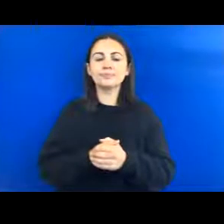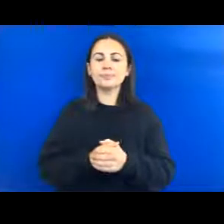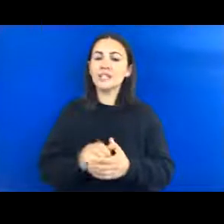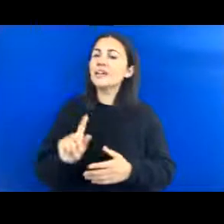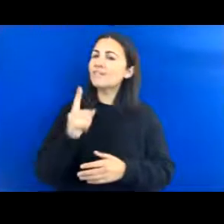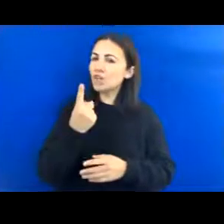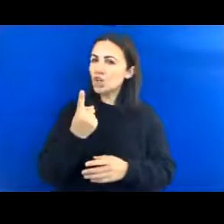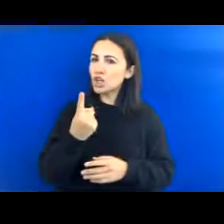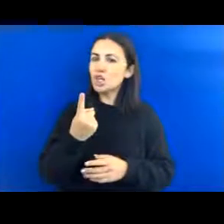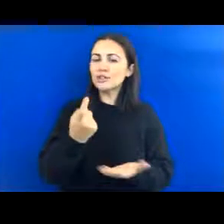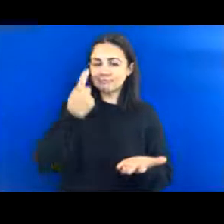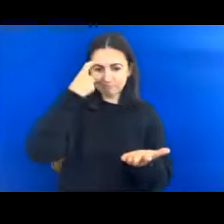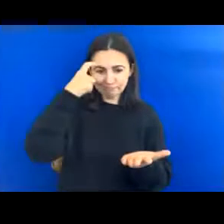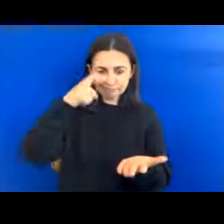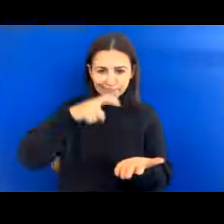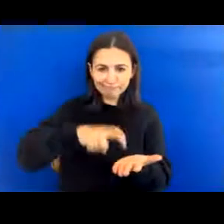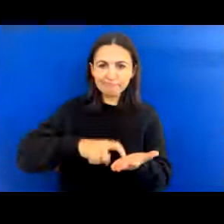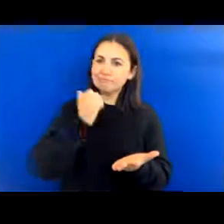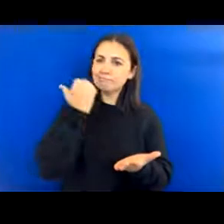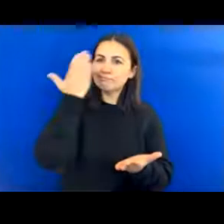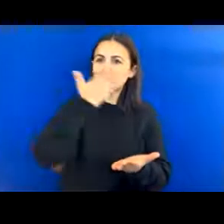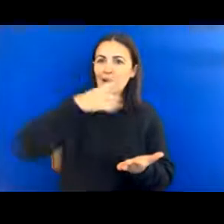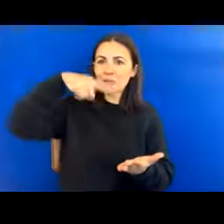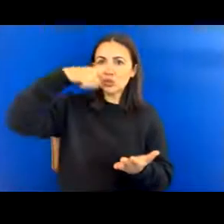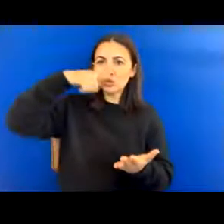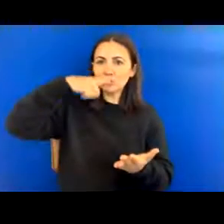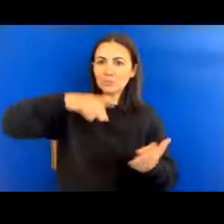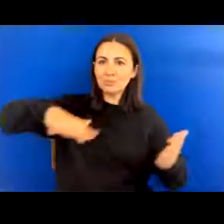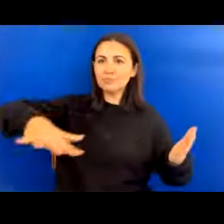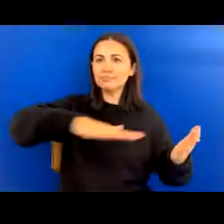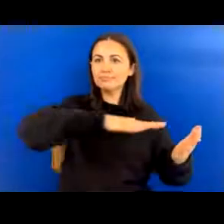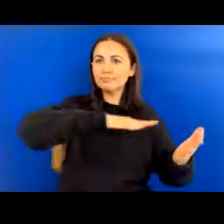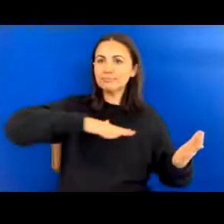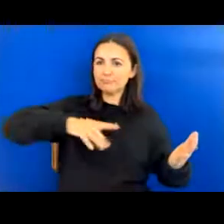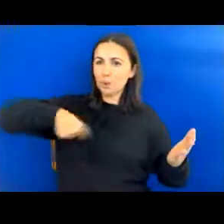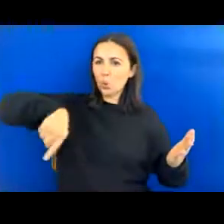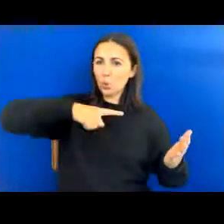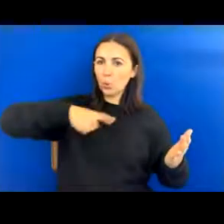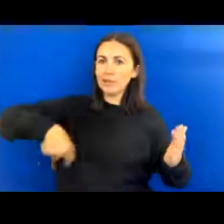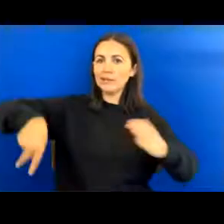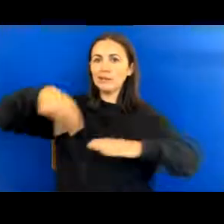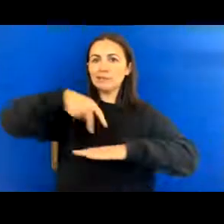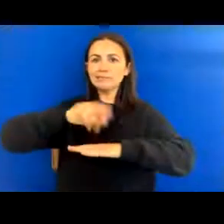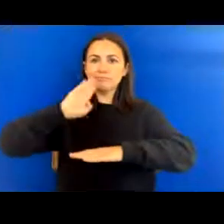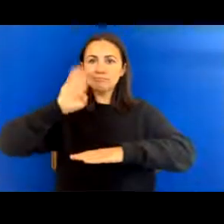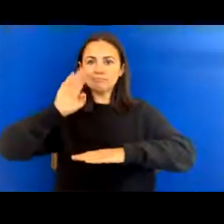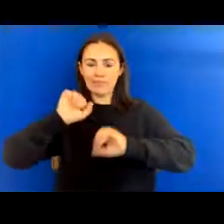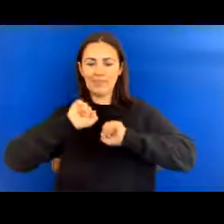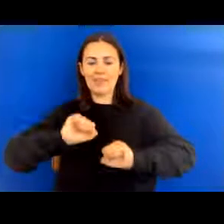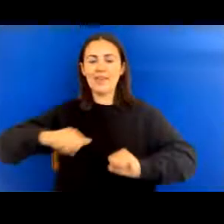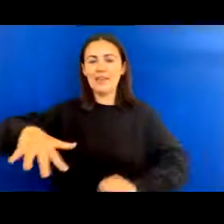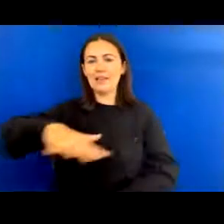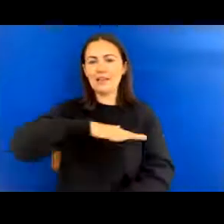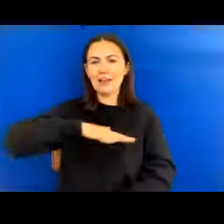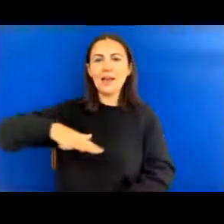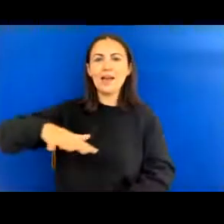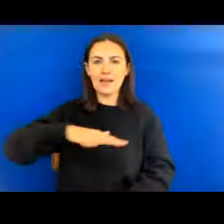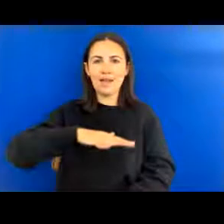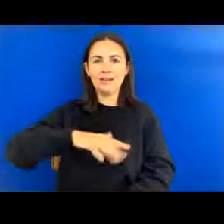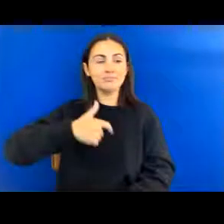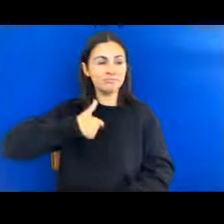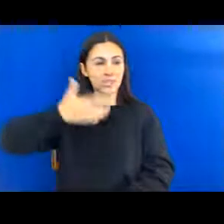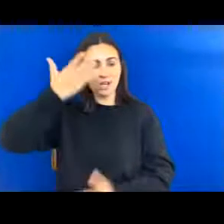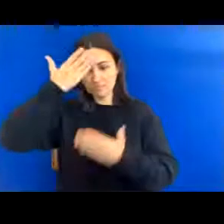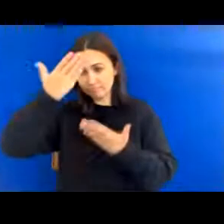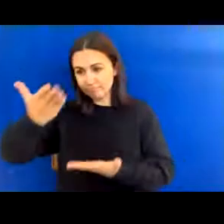to the traditional owners and custodians on whose land we are broadcasting from today, and to extend that respect